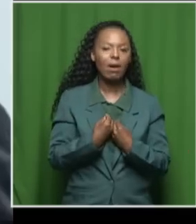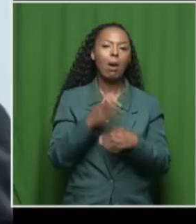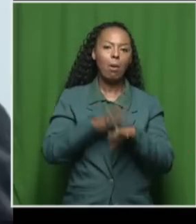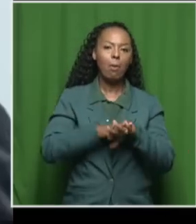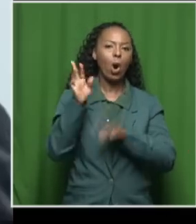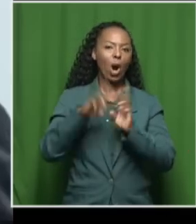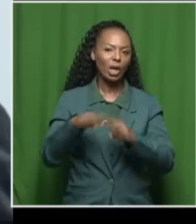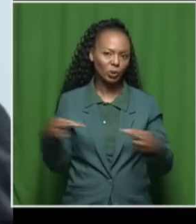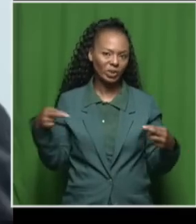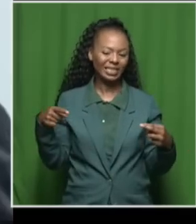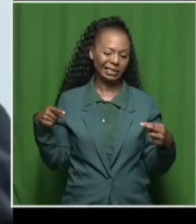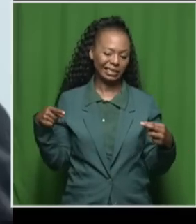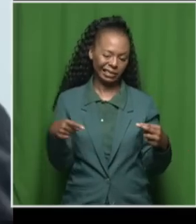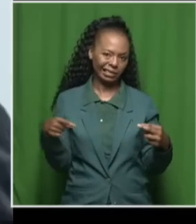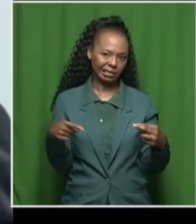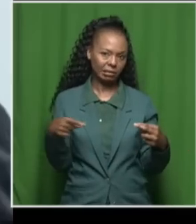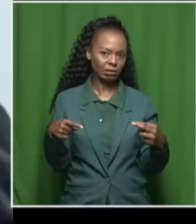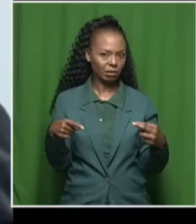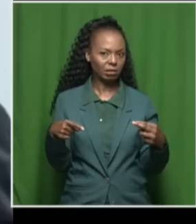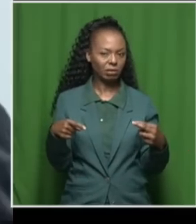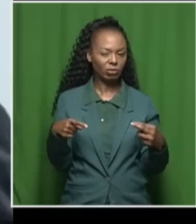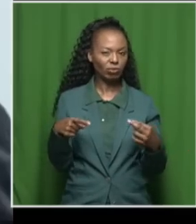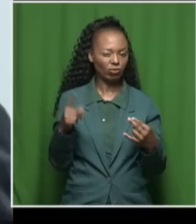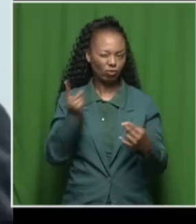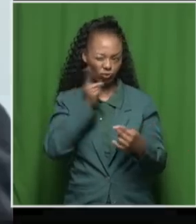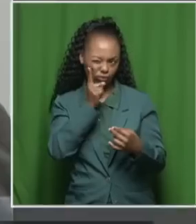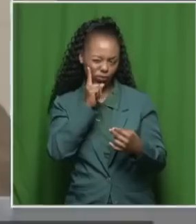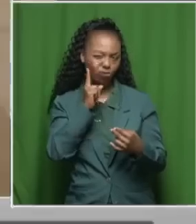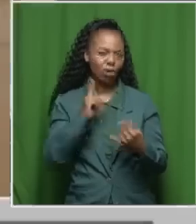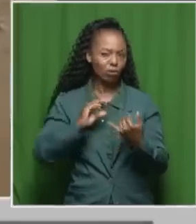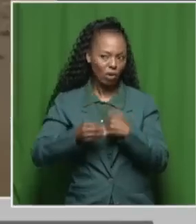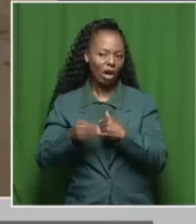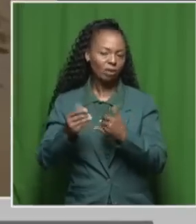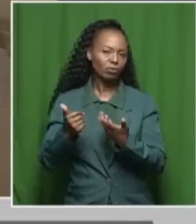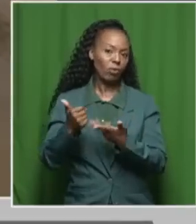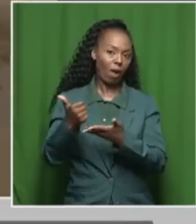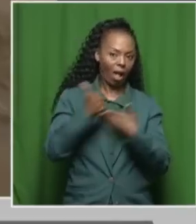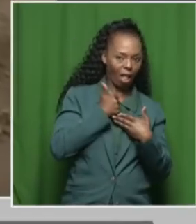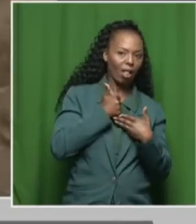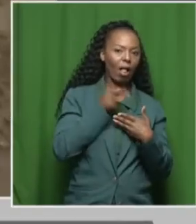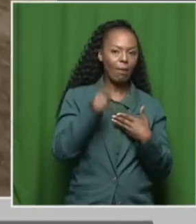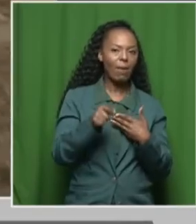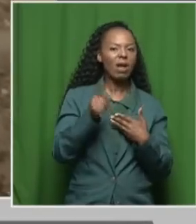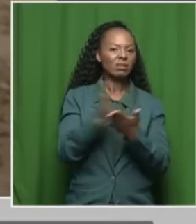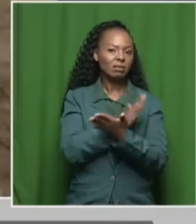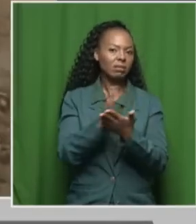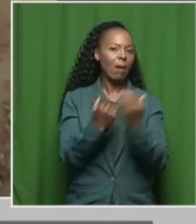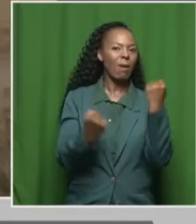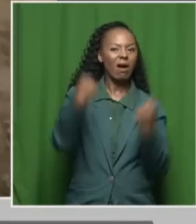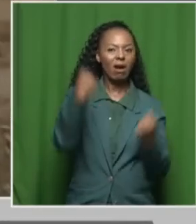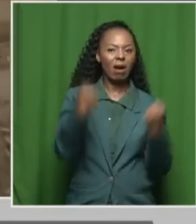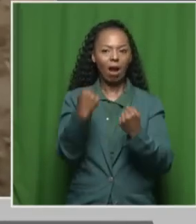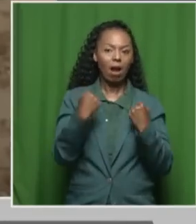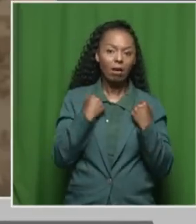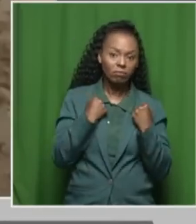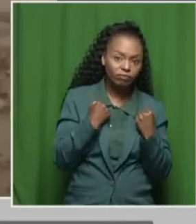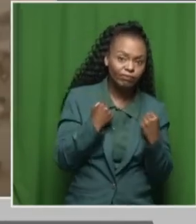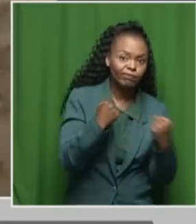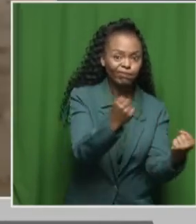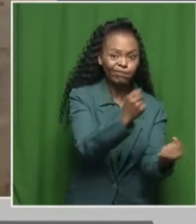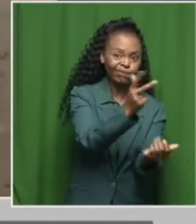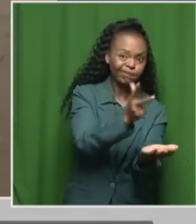resources in the form of trucks that would assist us because some of the light vehicles cannot access certain areas. So we